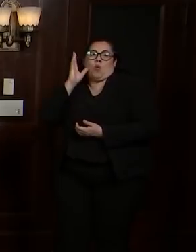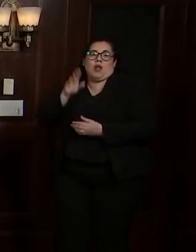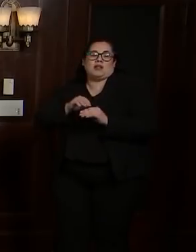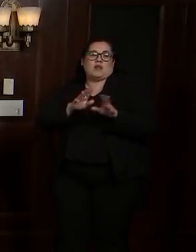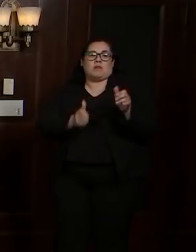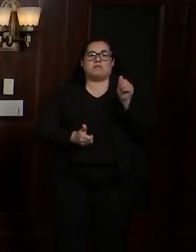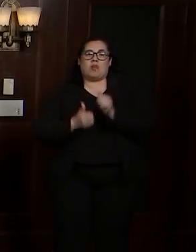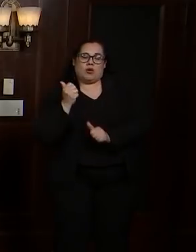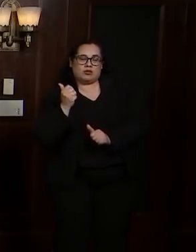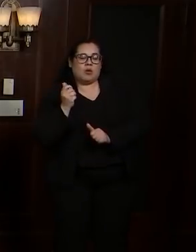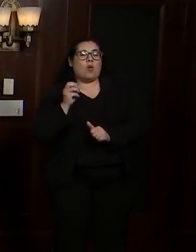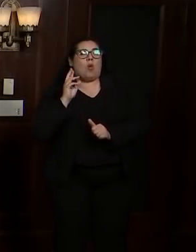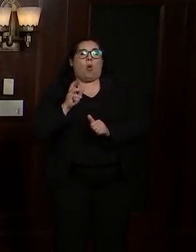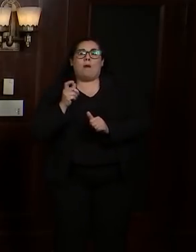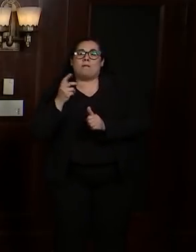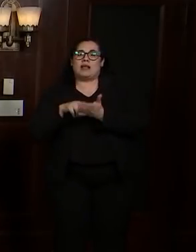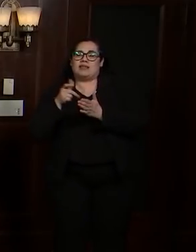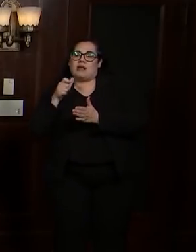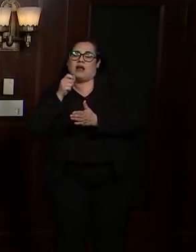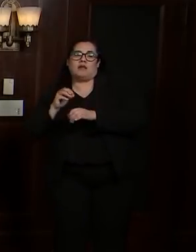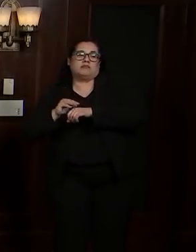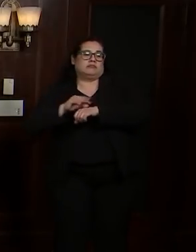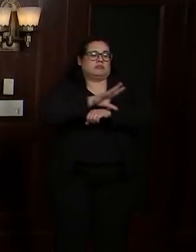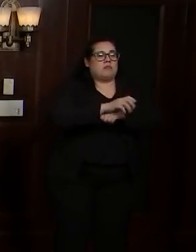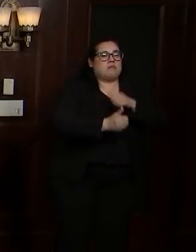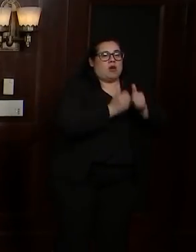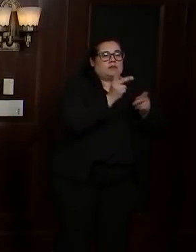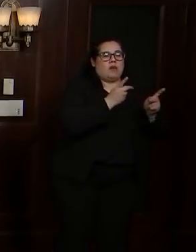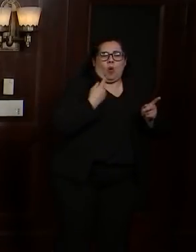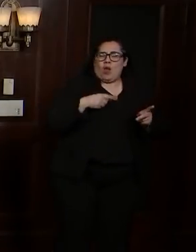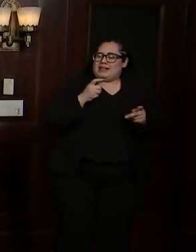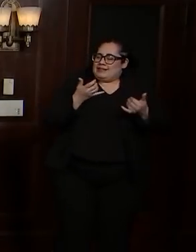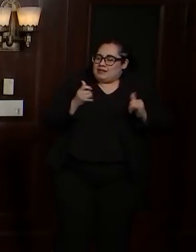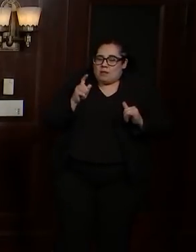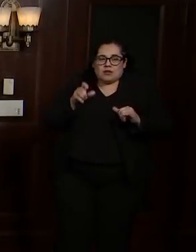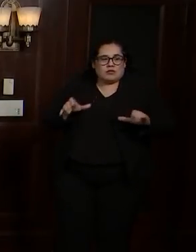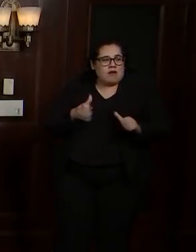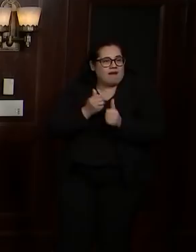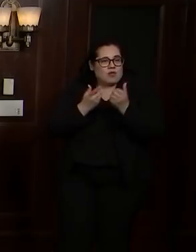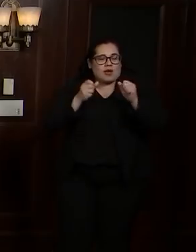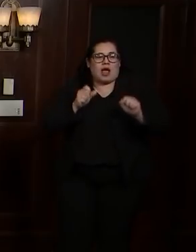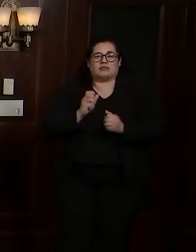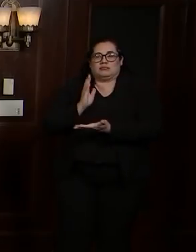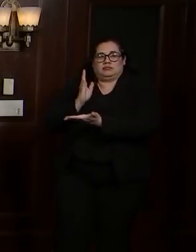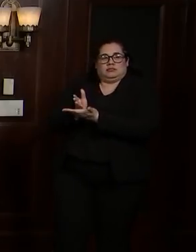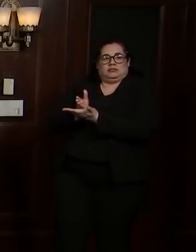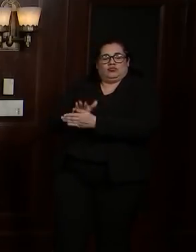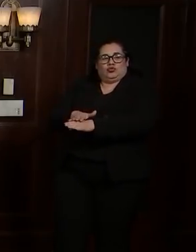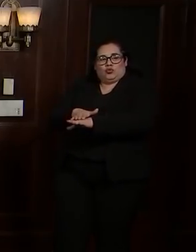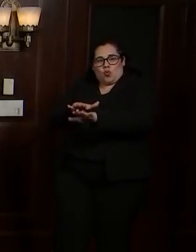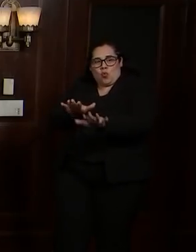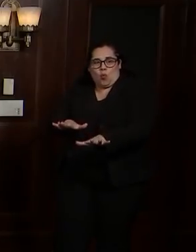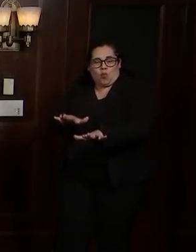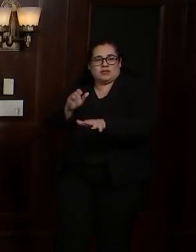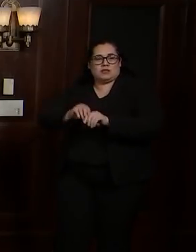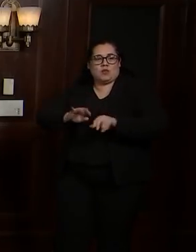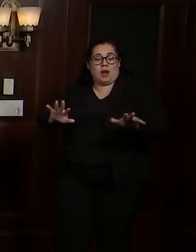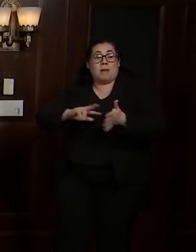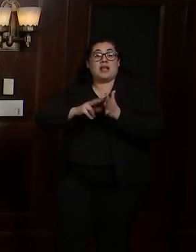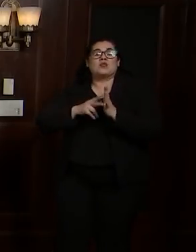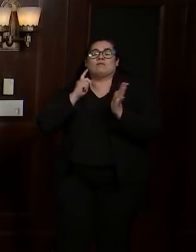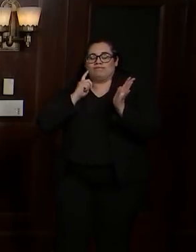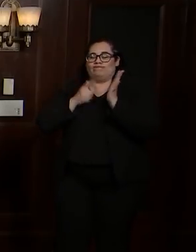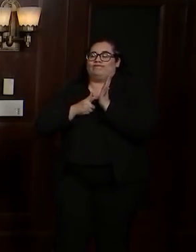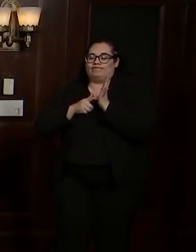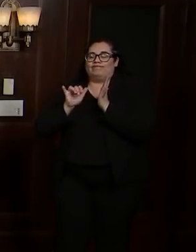spread the most or to the most people, we have to do every single thing we can right now to slow the spread. And that means acknowledging that